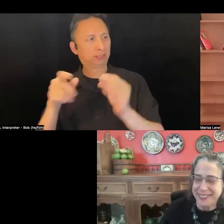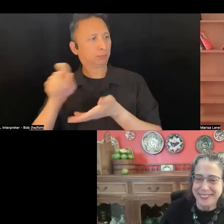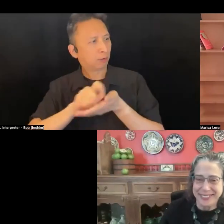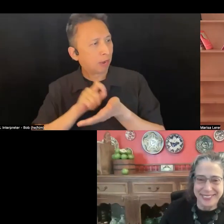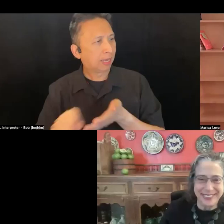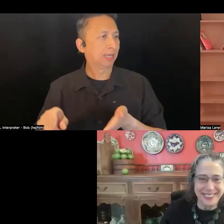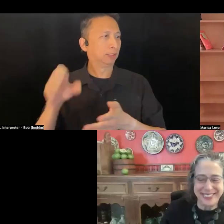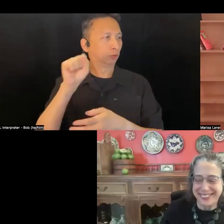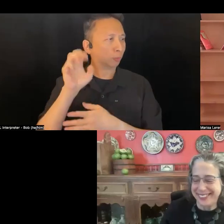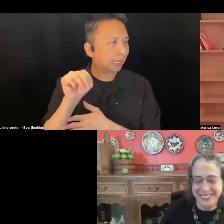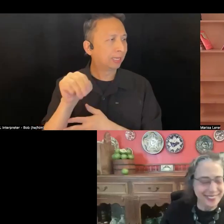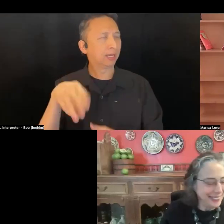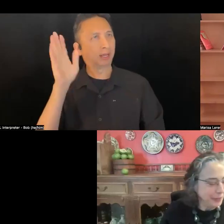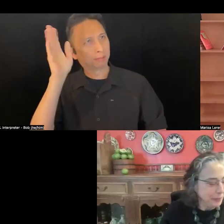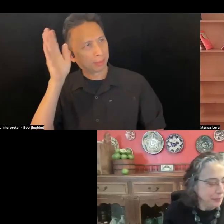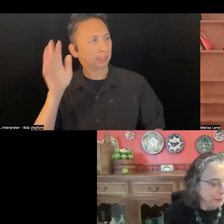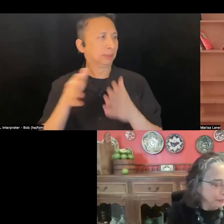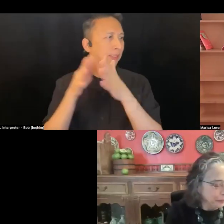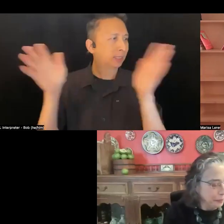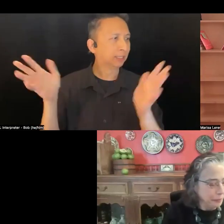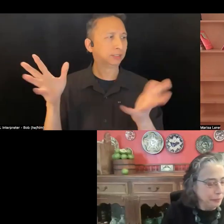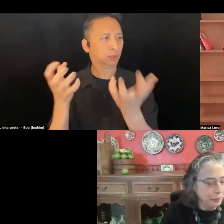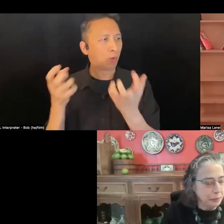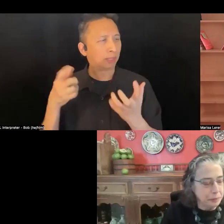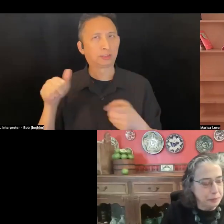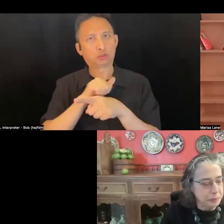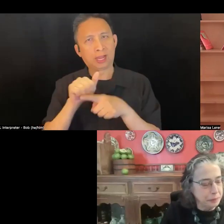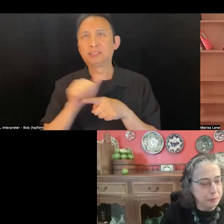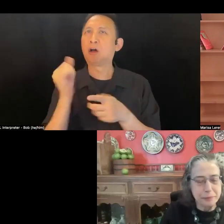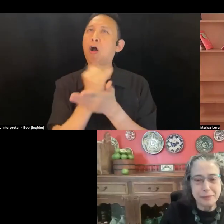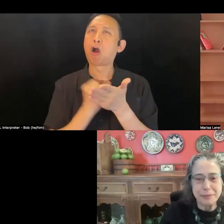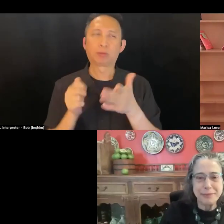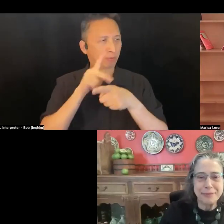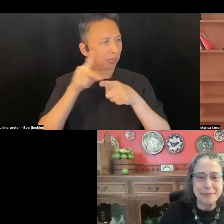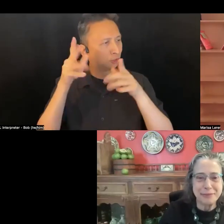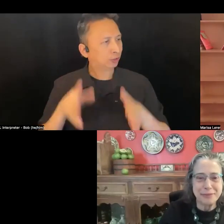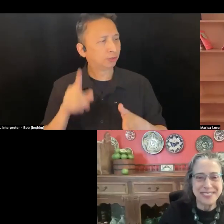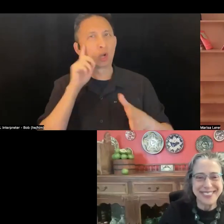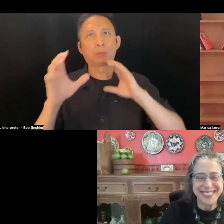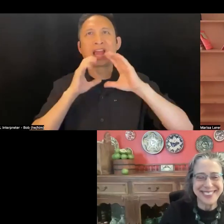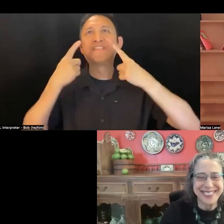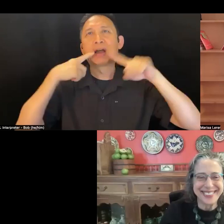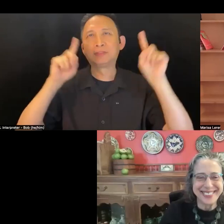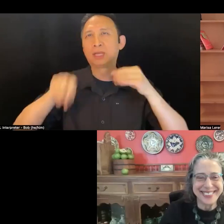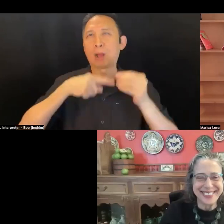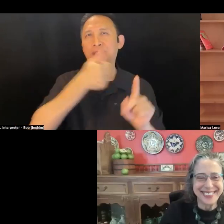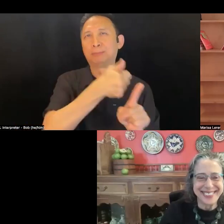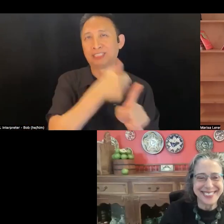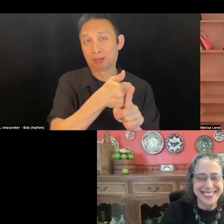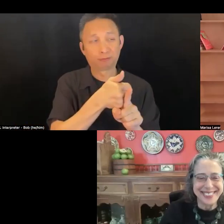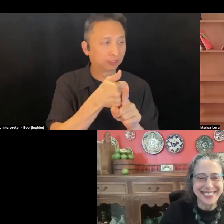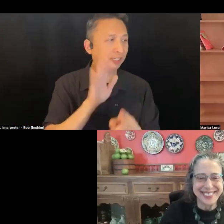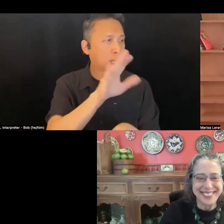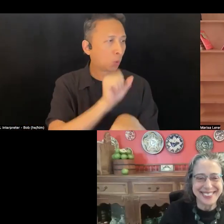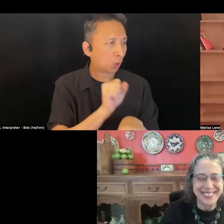projects. She teaches writing, social media, public speaking, and other essential skills to clients across the art industry. A